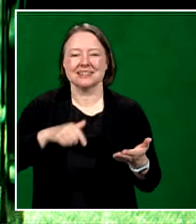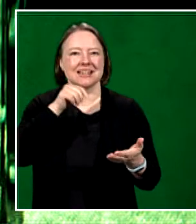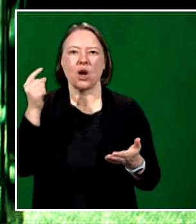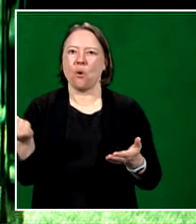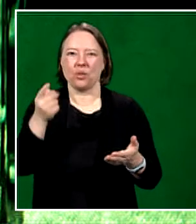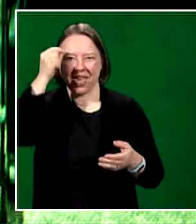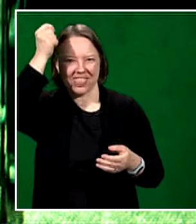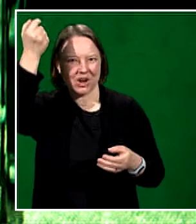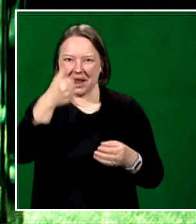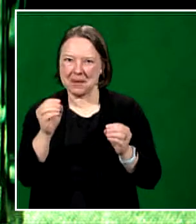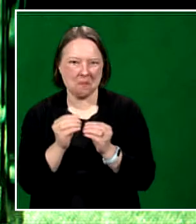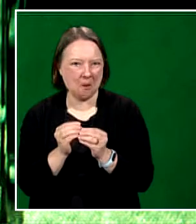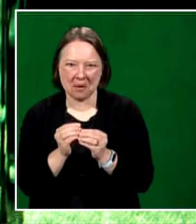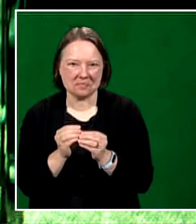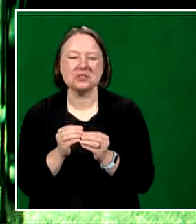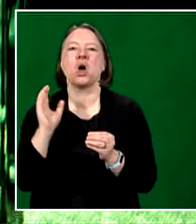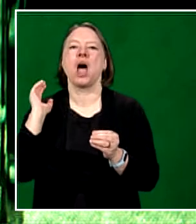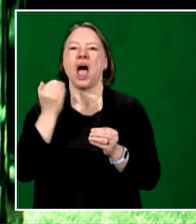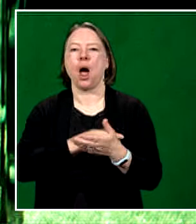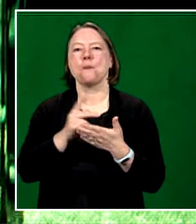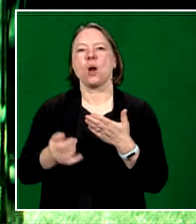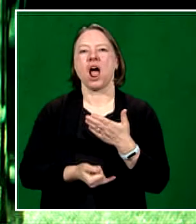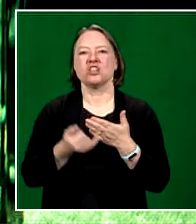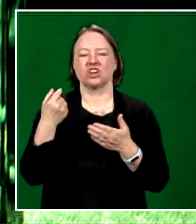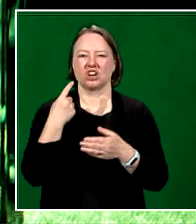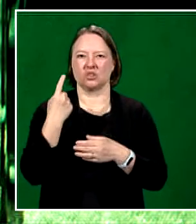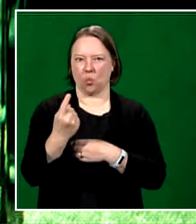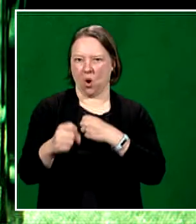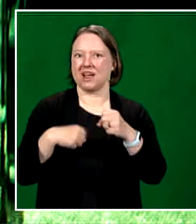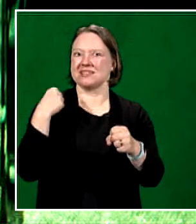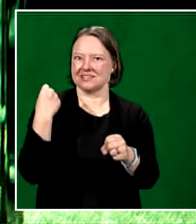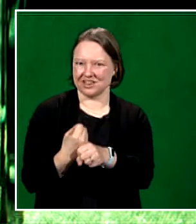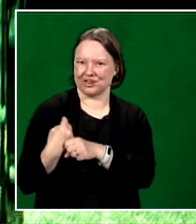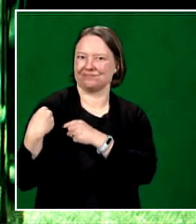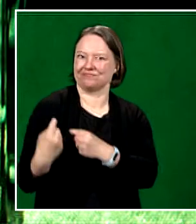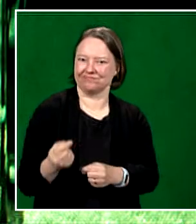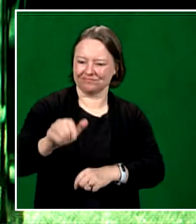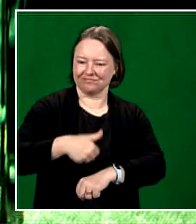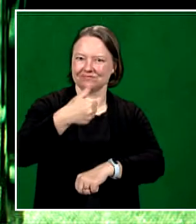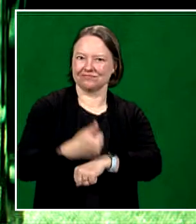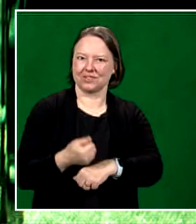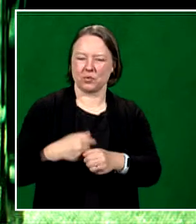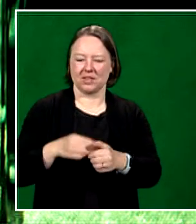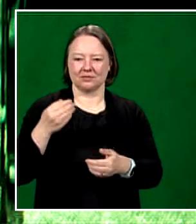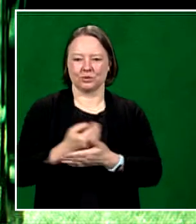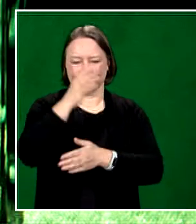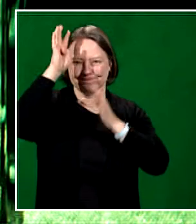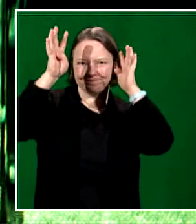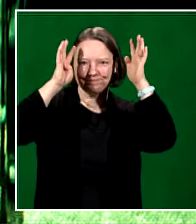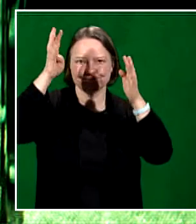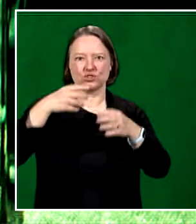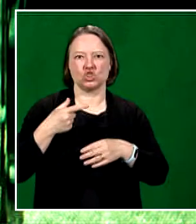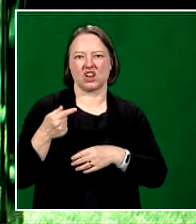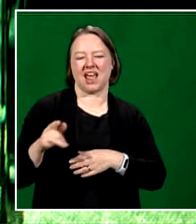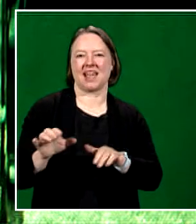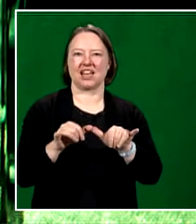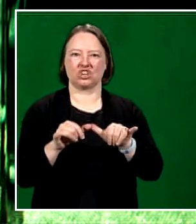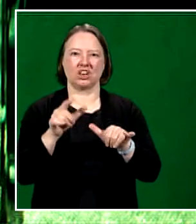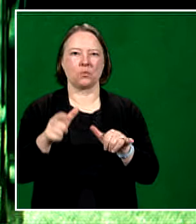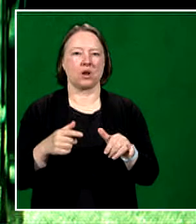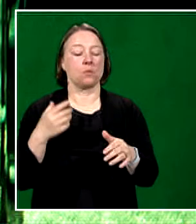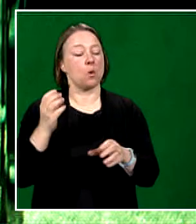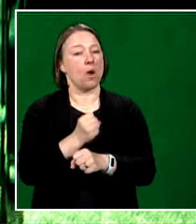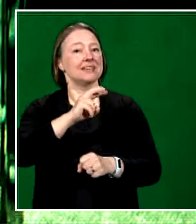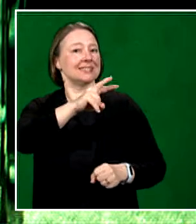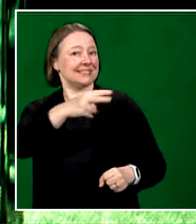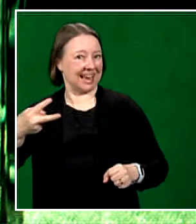a theory anymore. So our project is 1 year in the making, with our novel advancements in genetic engineering winning us a second place